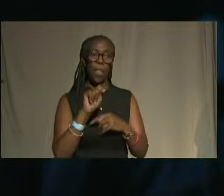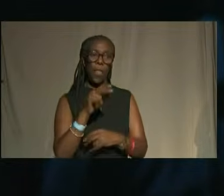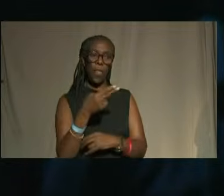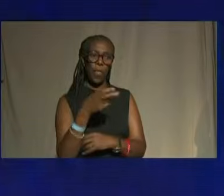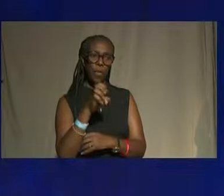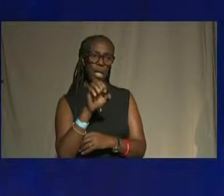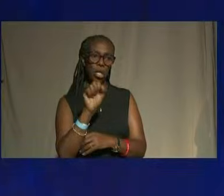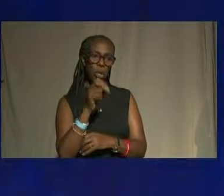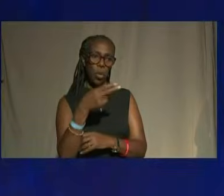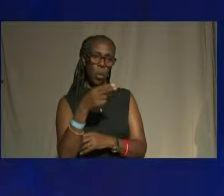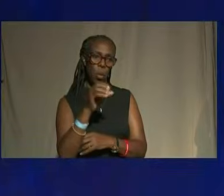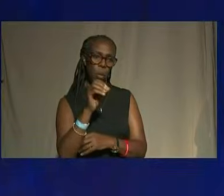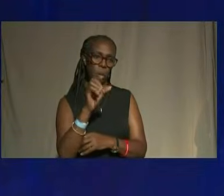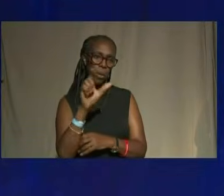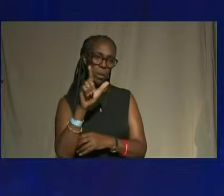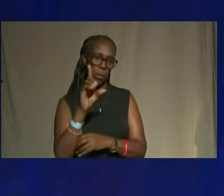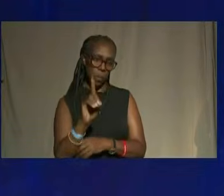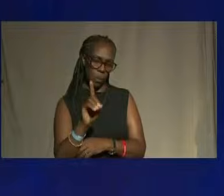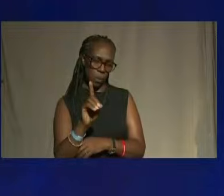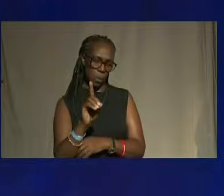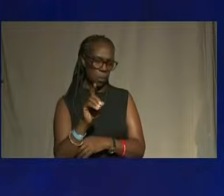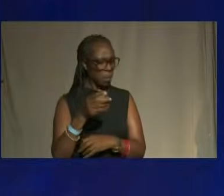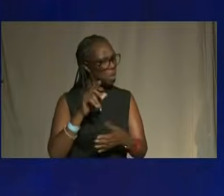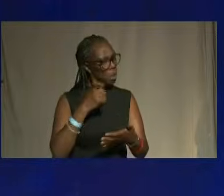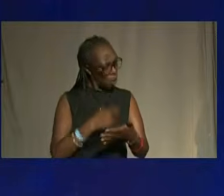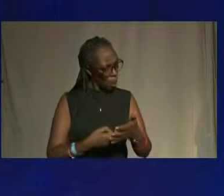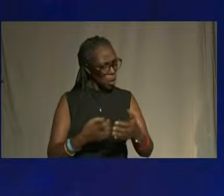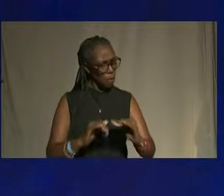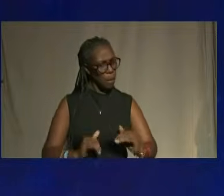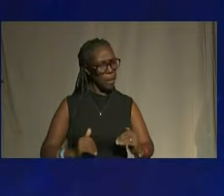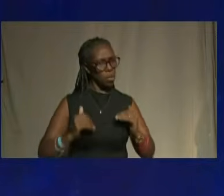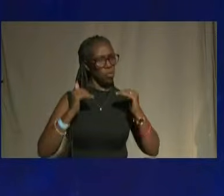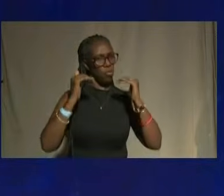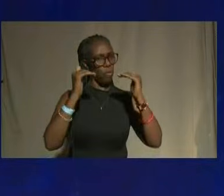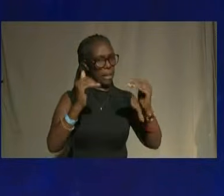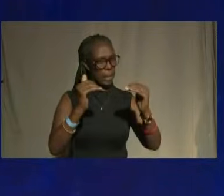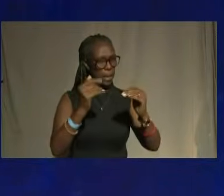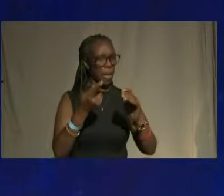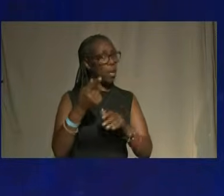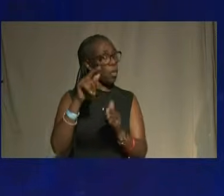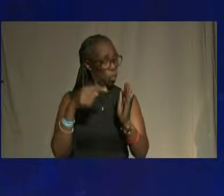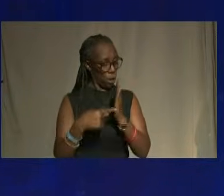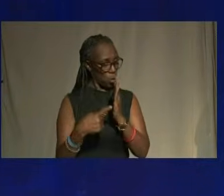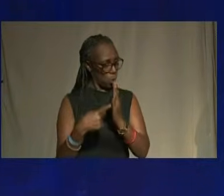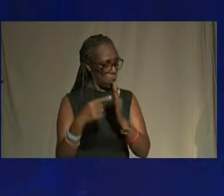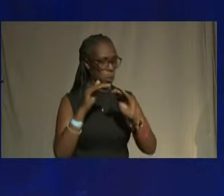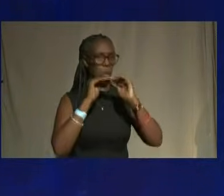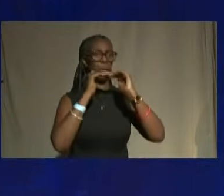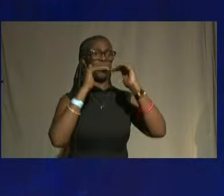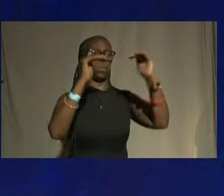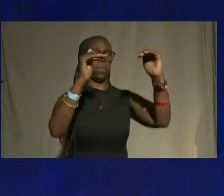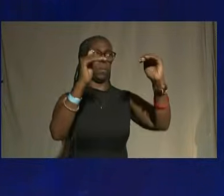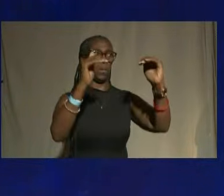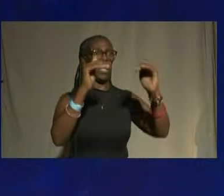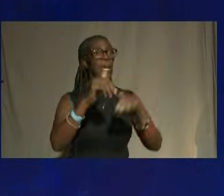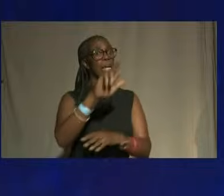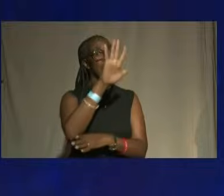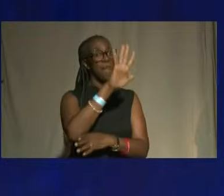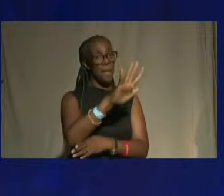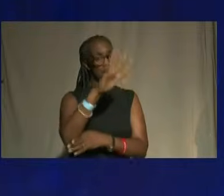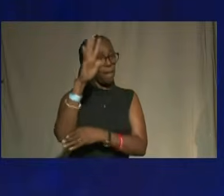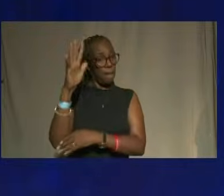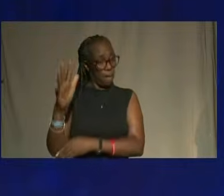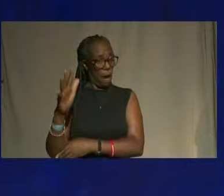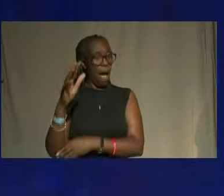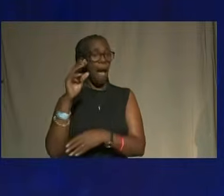to accommodate the increase. The cost of the increase in the threshold would be $55 billion. Now, no political party